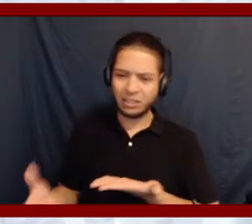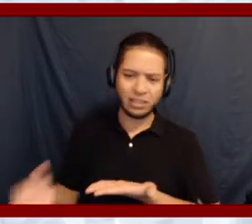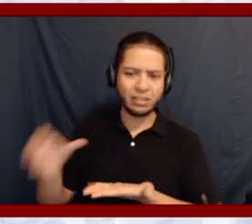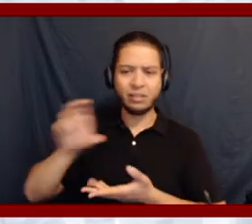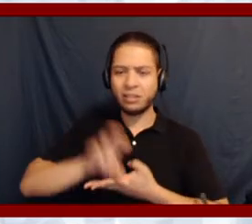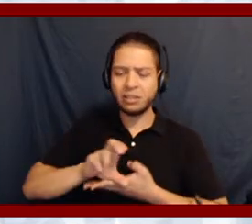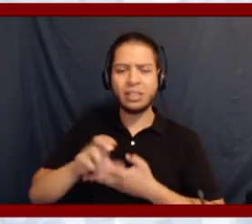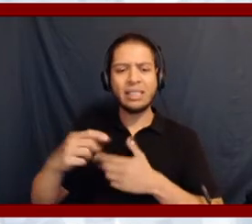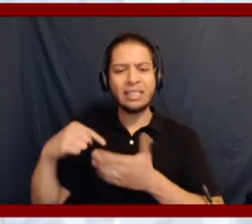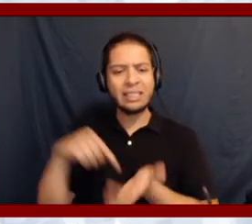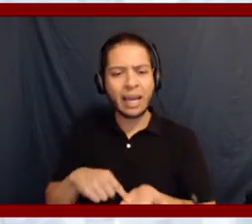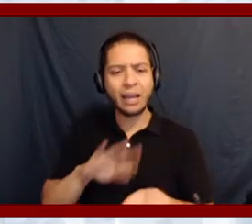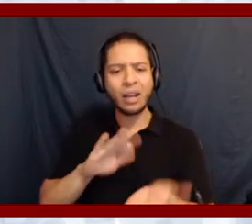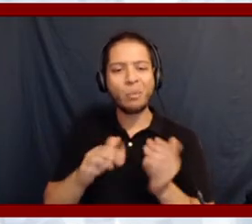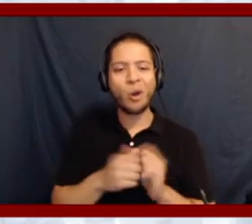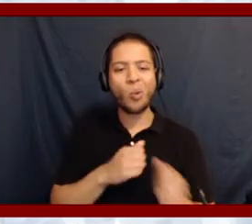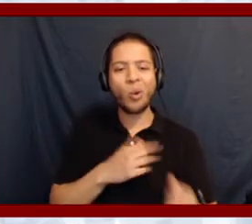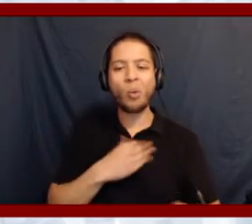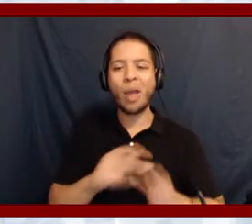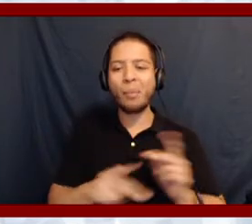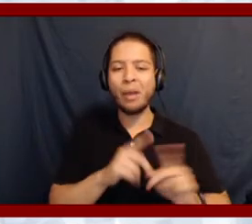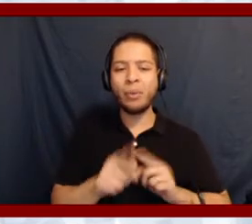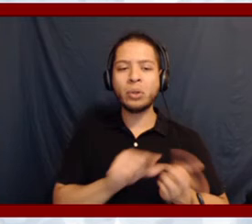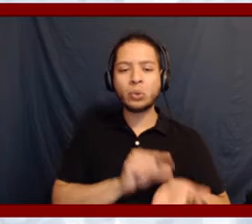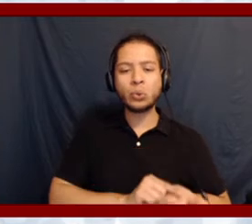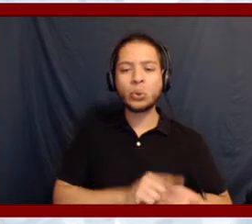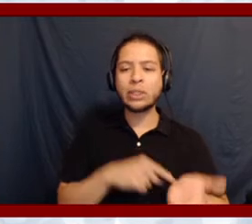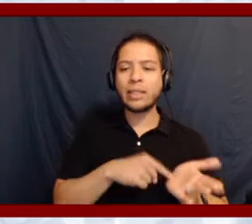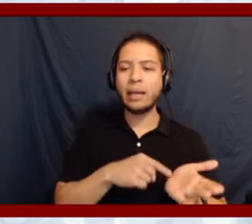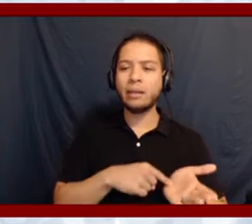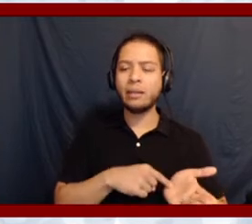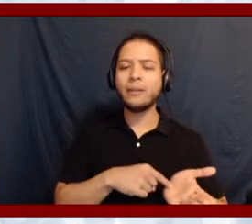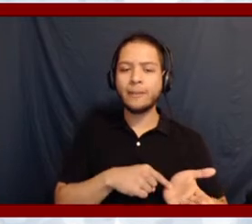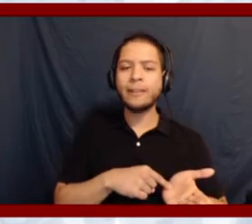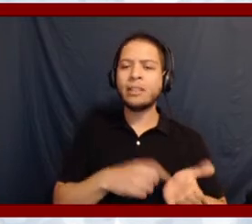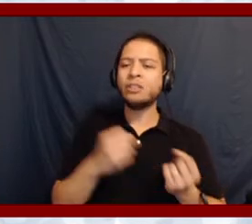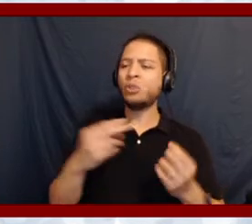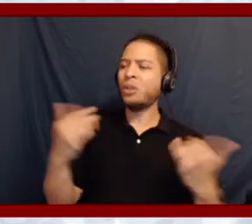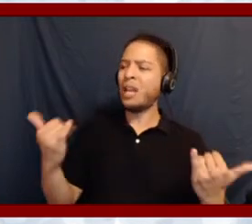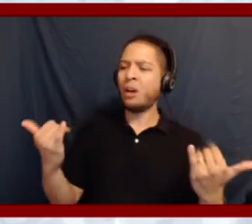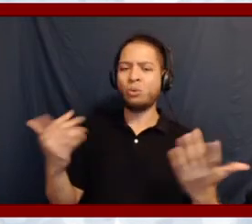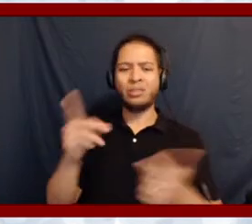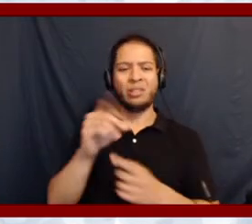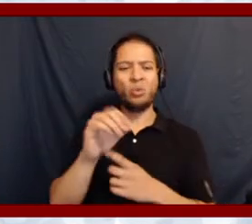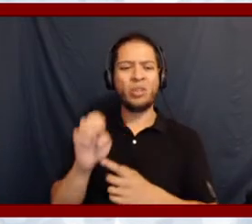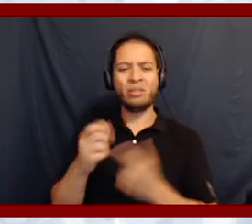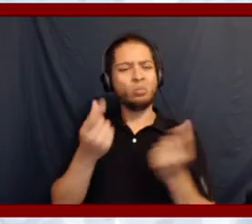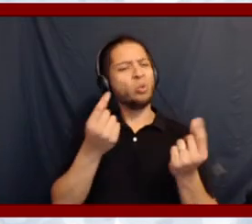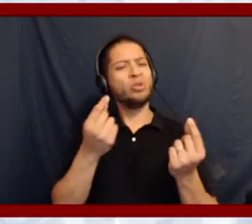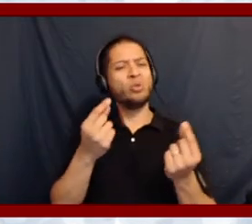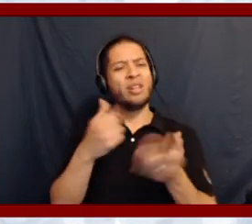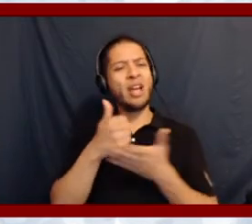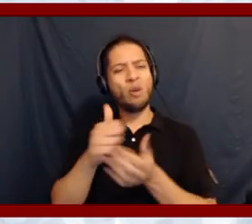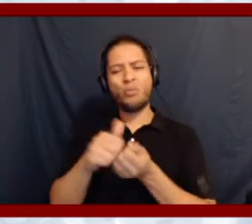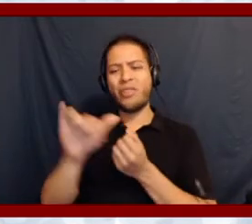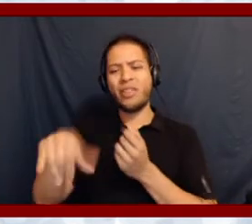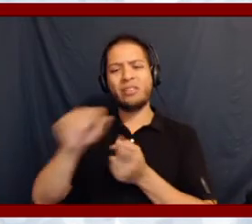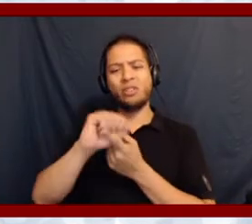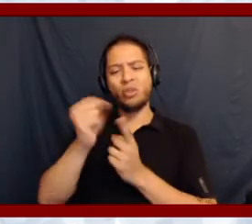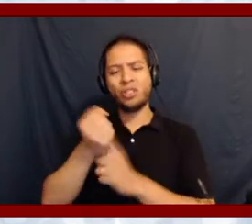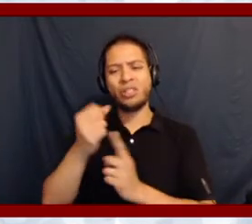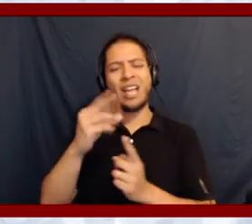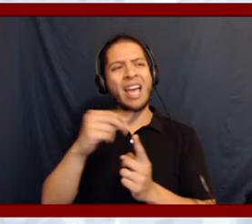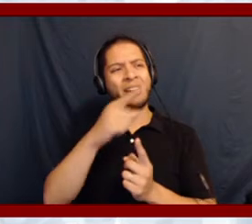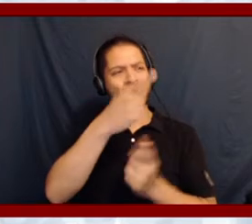counterparts. And really, we want to get a sense of what are we doing at the Department of Education, and if you could also talk about some of the steps toward debt forgiveness